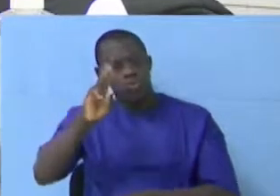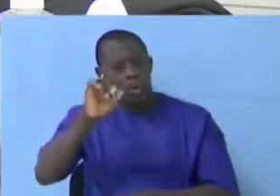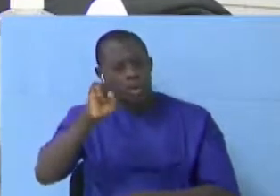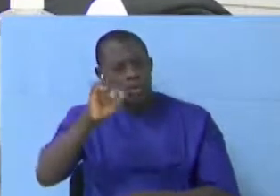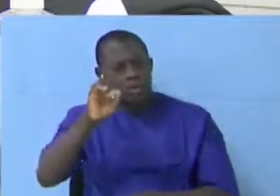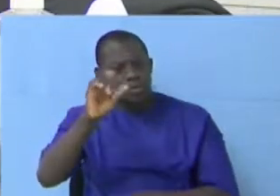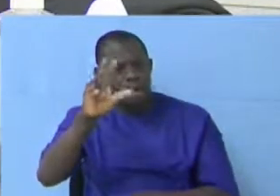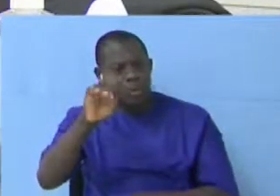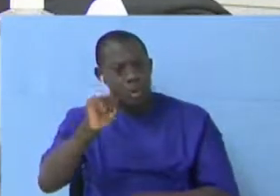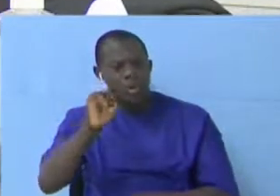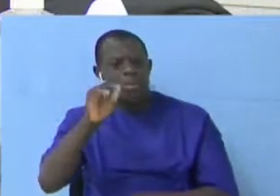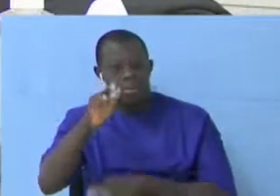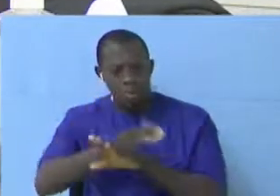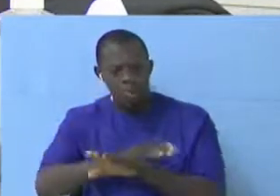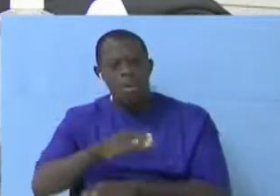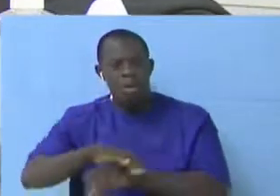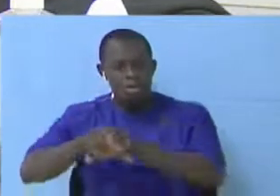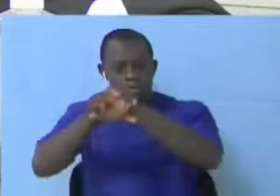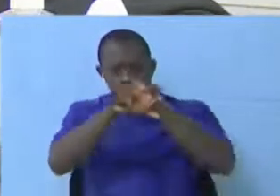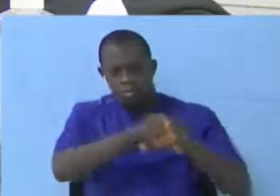brought the first day.